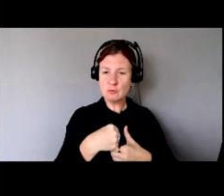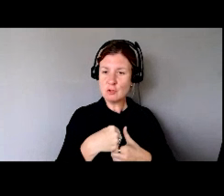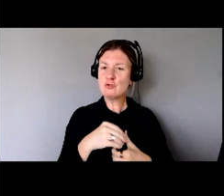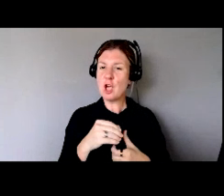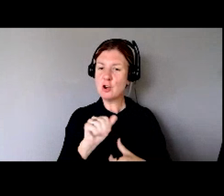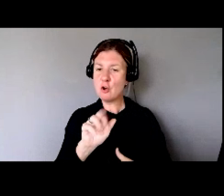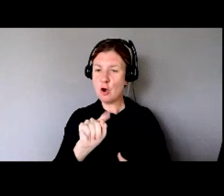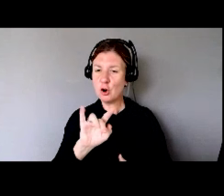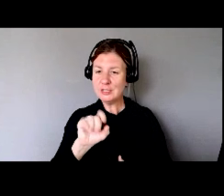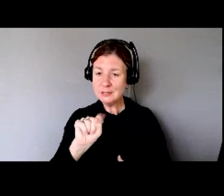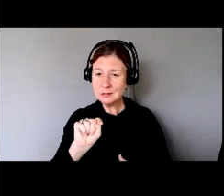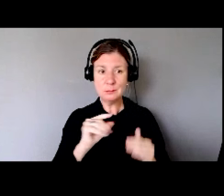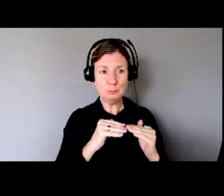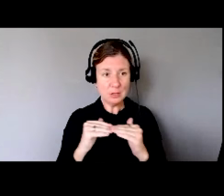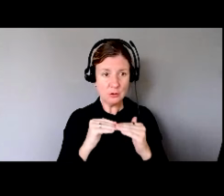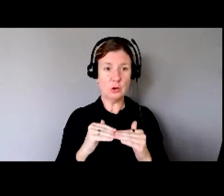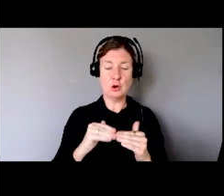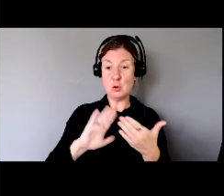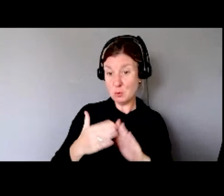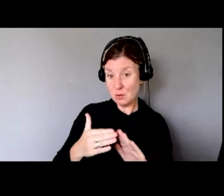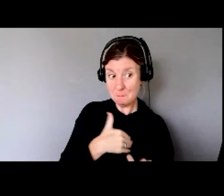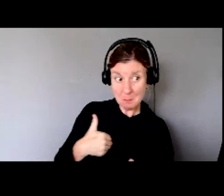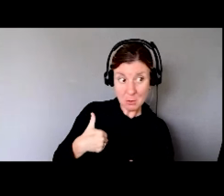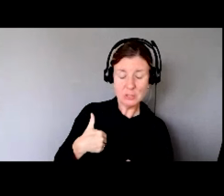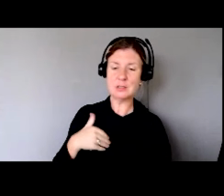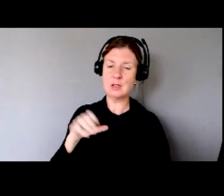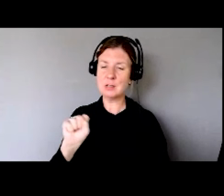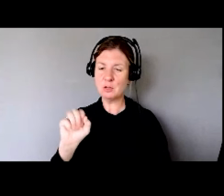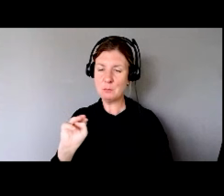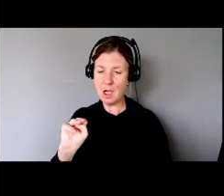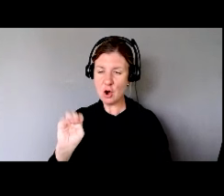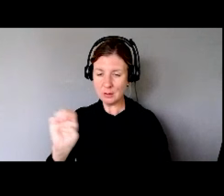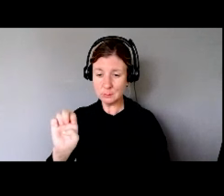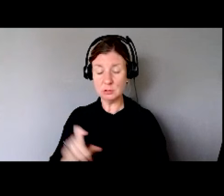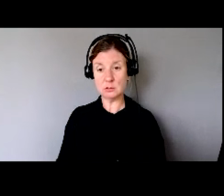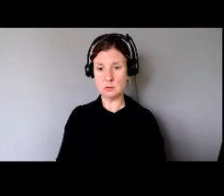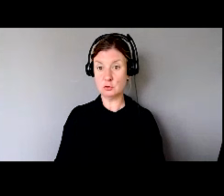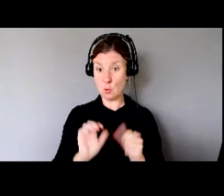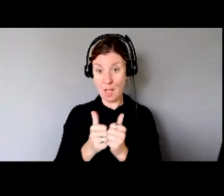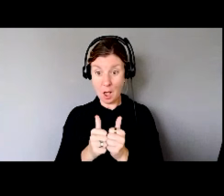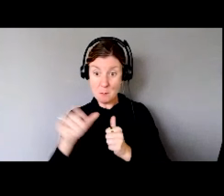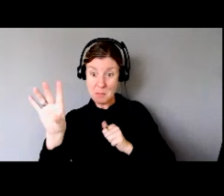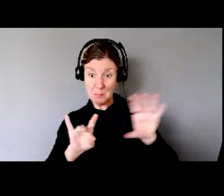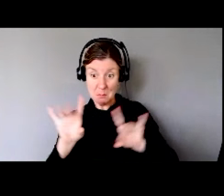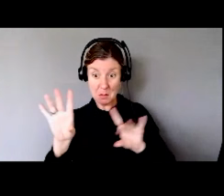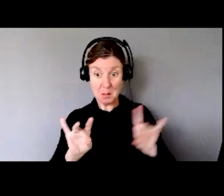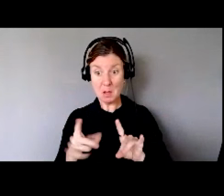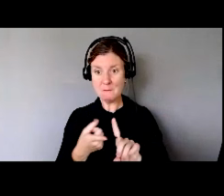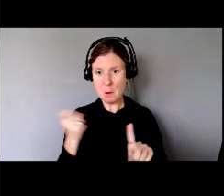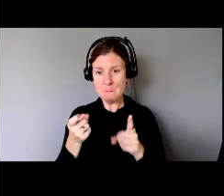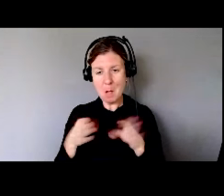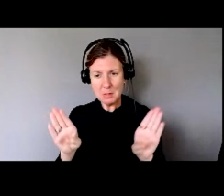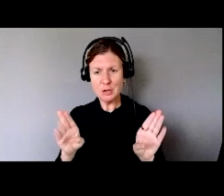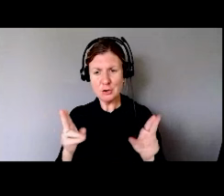matter experts. Members are chosen through public nomination and staff expertise and represent